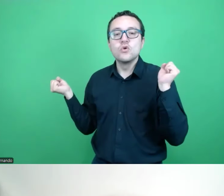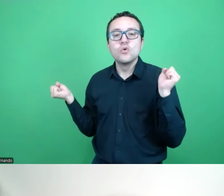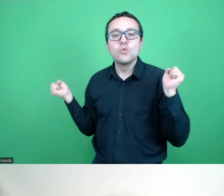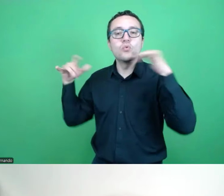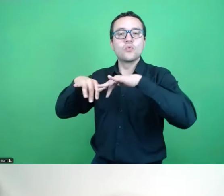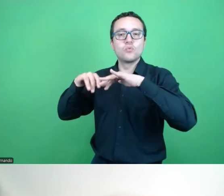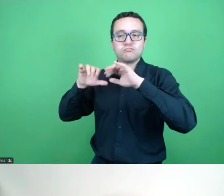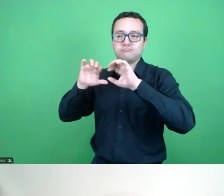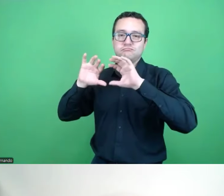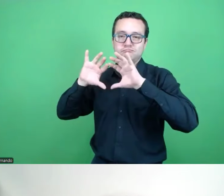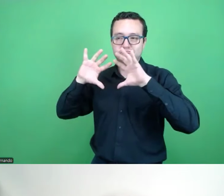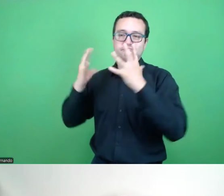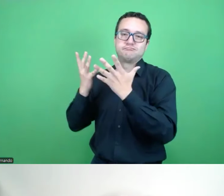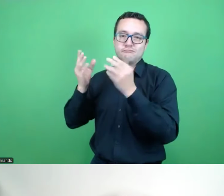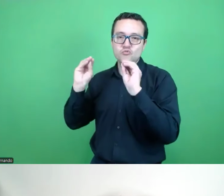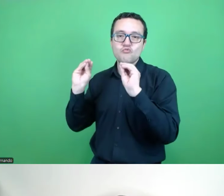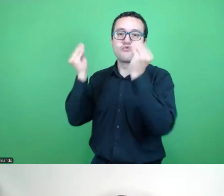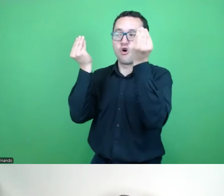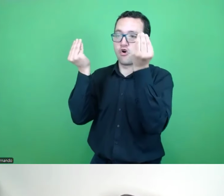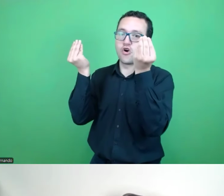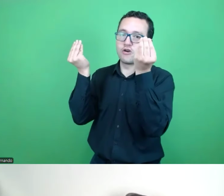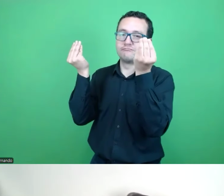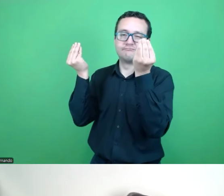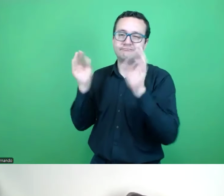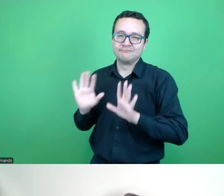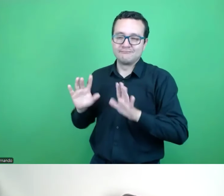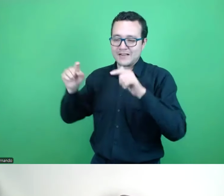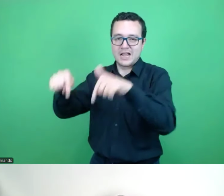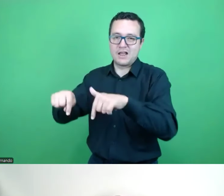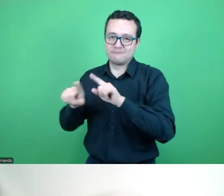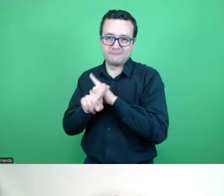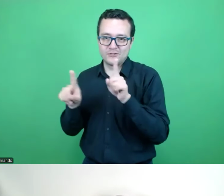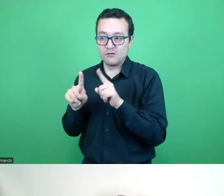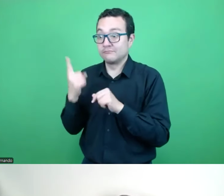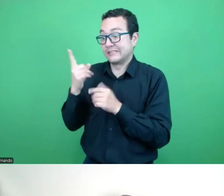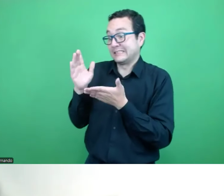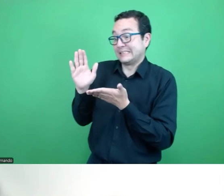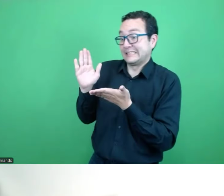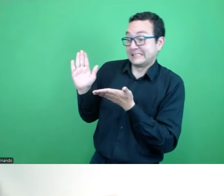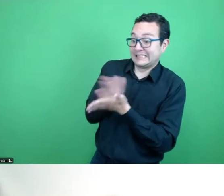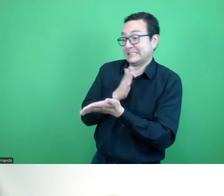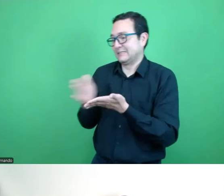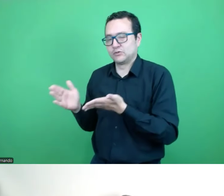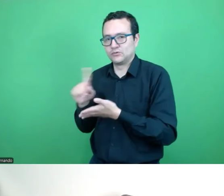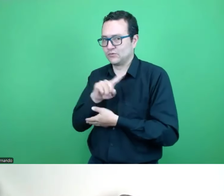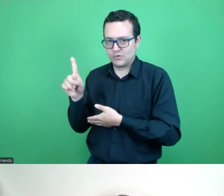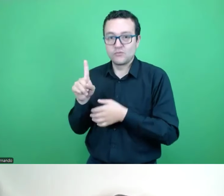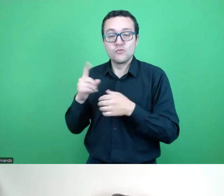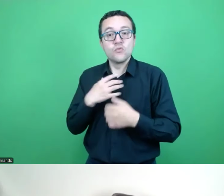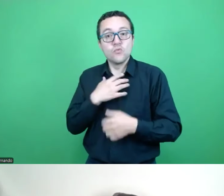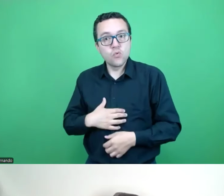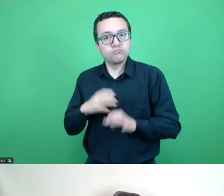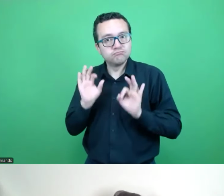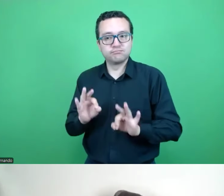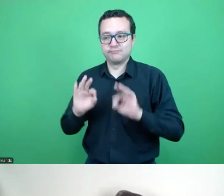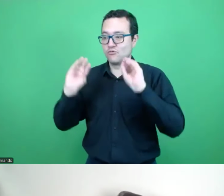of youth with disabilities across the program, which is why I think it's important that this webinar is the first